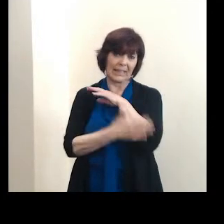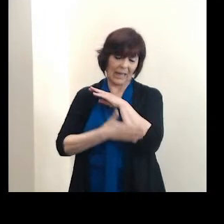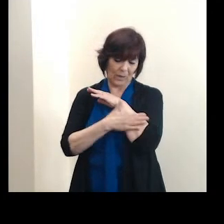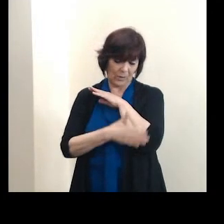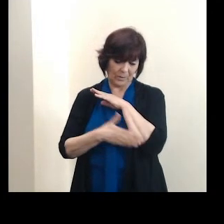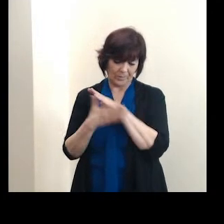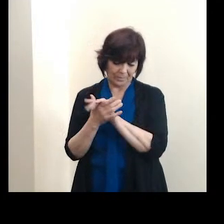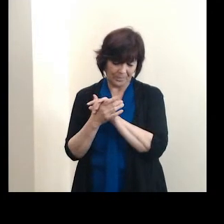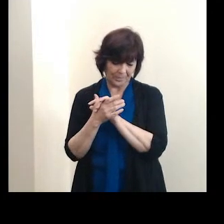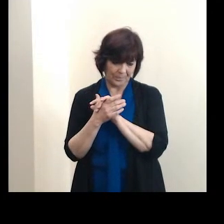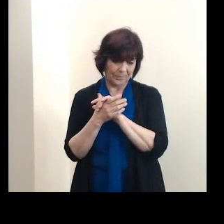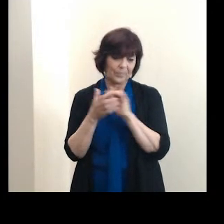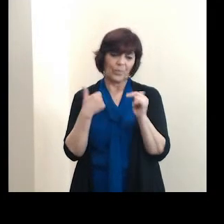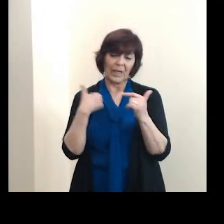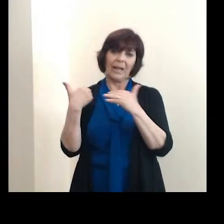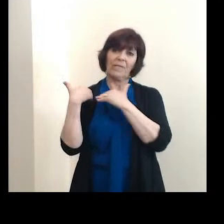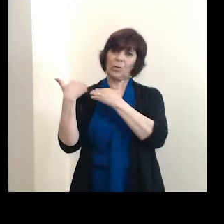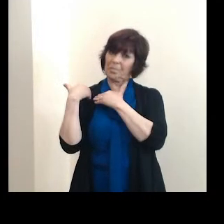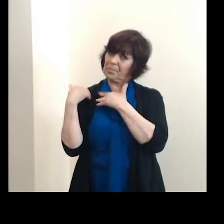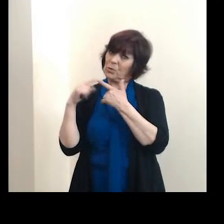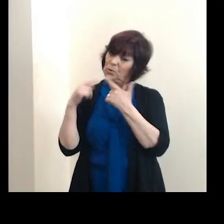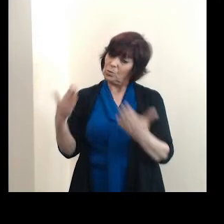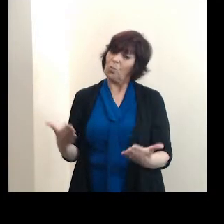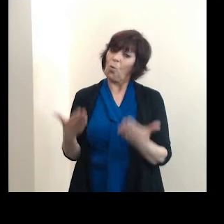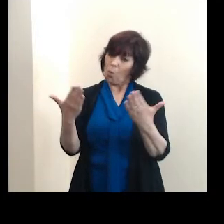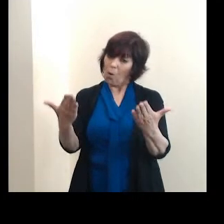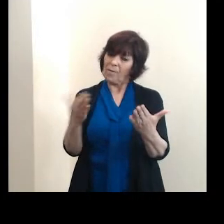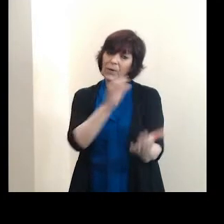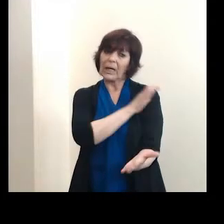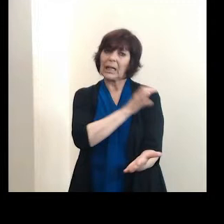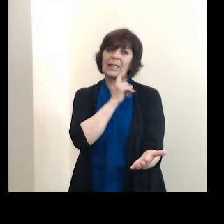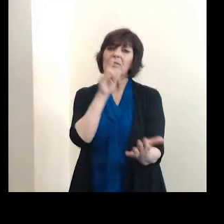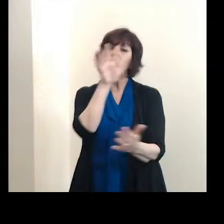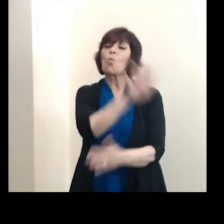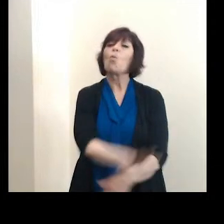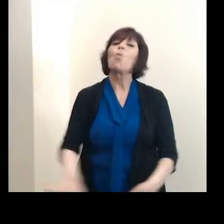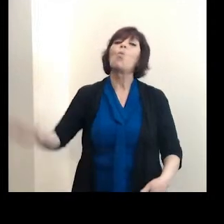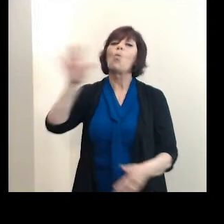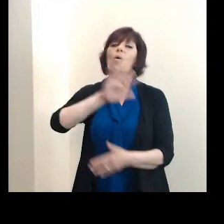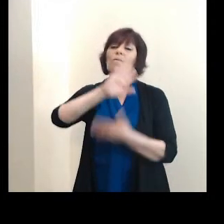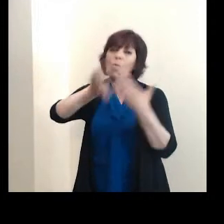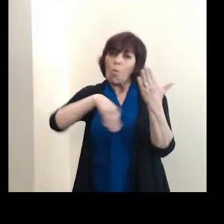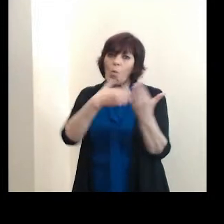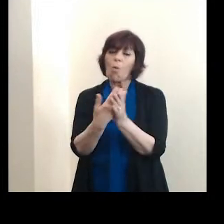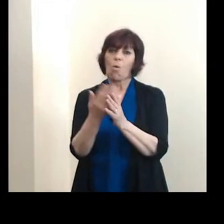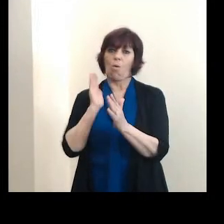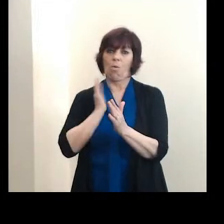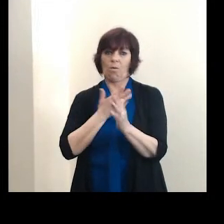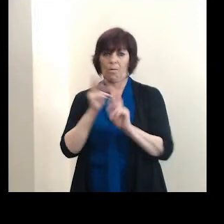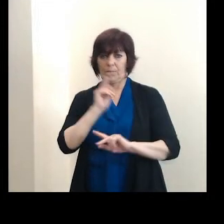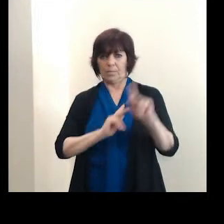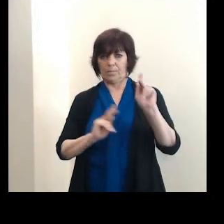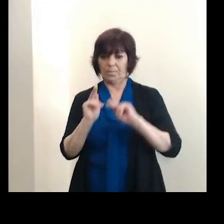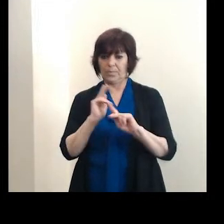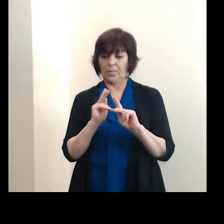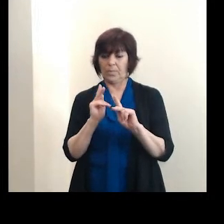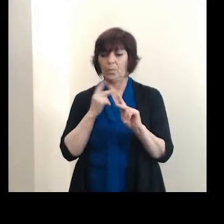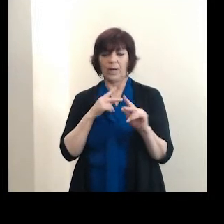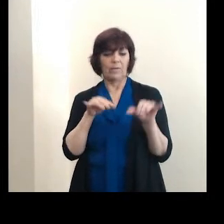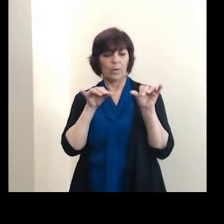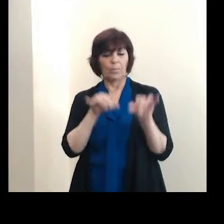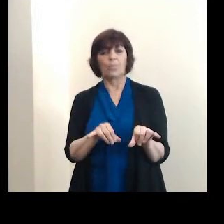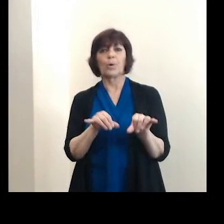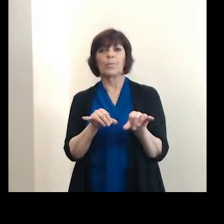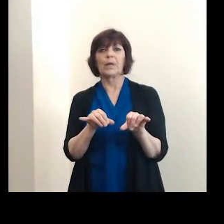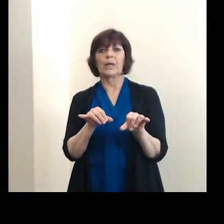Erie County. So we have a responsibility to offer clinics across the county. We have a permanent clinic at SUNY